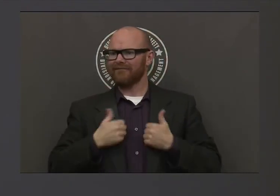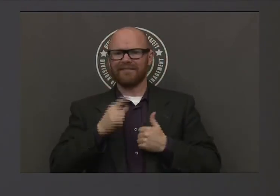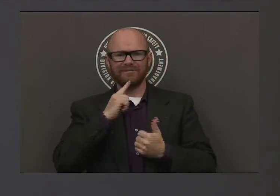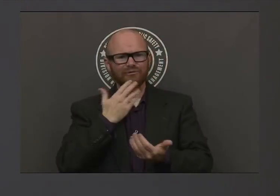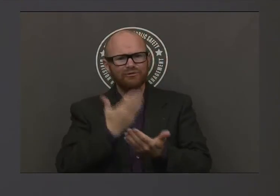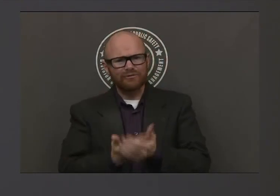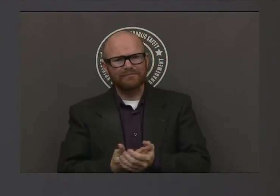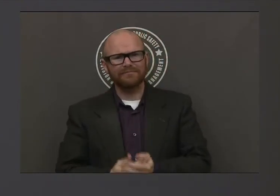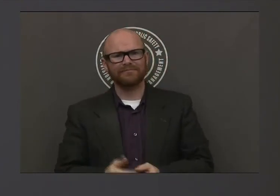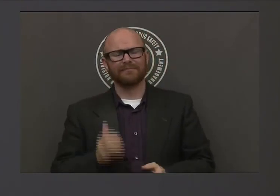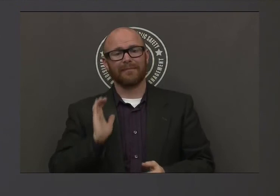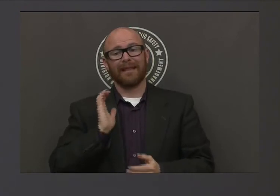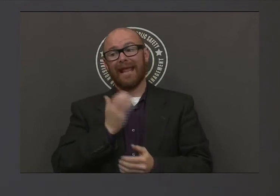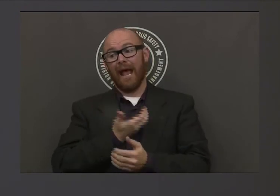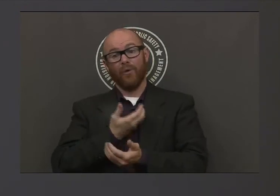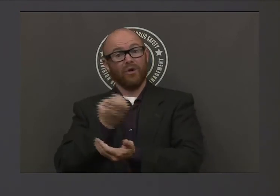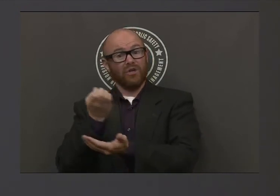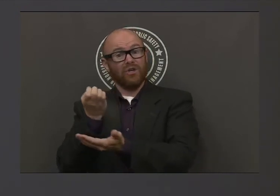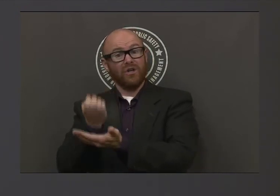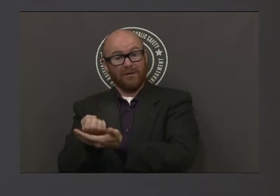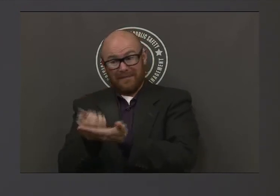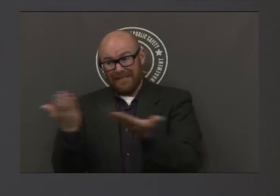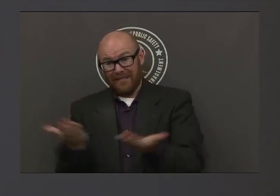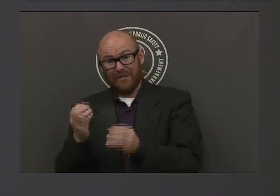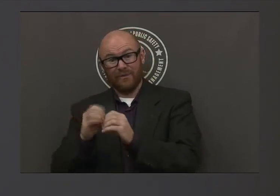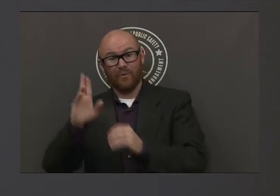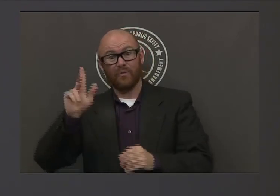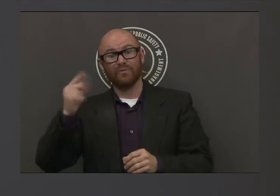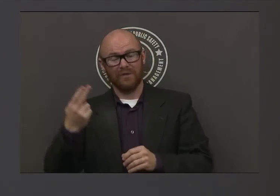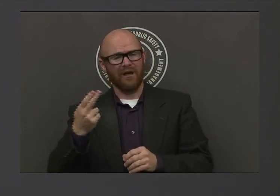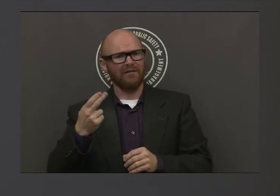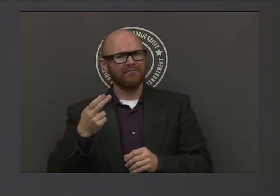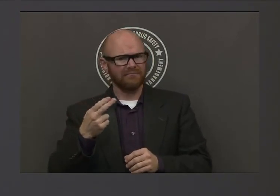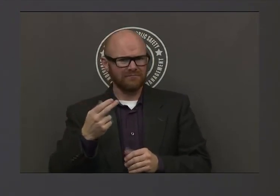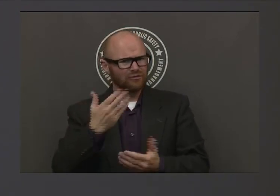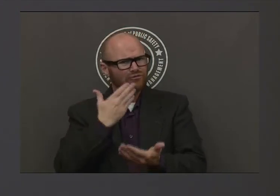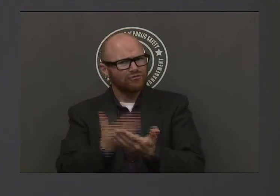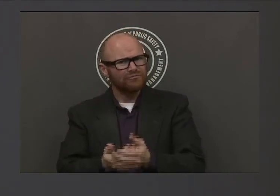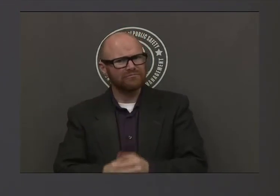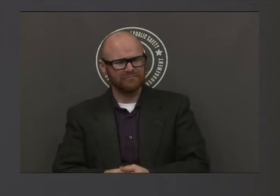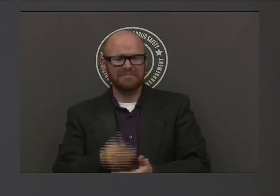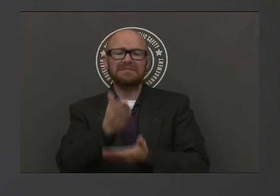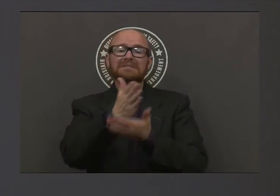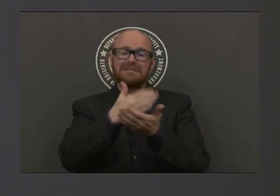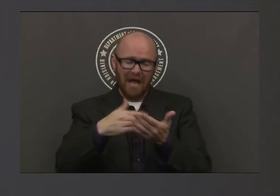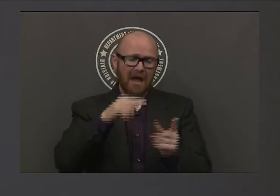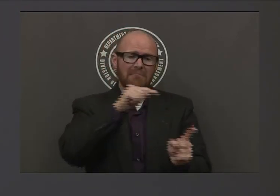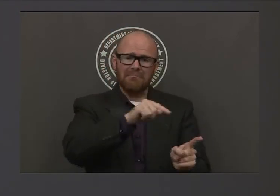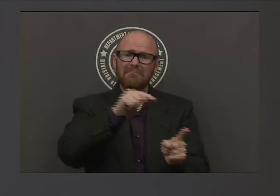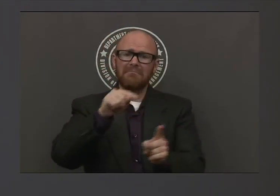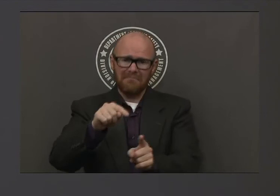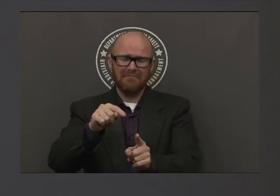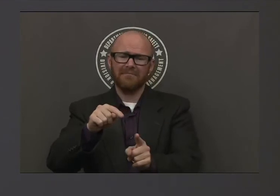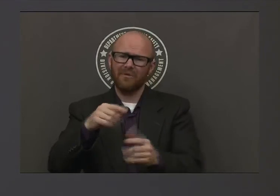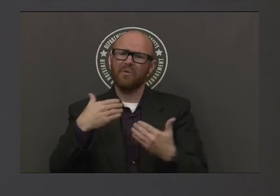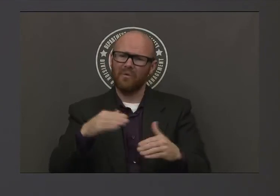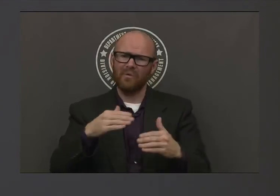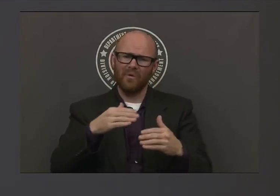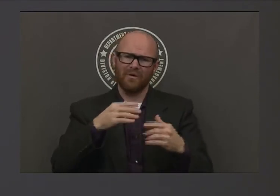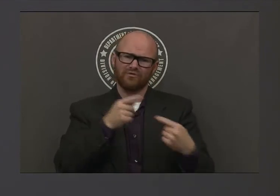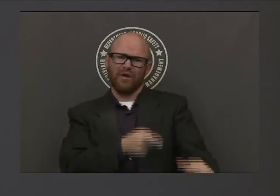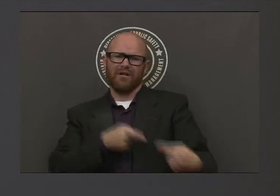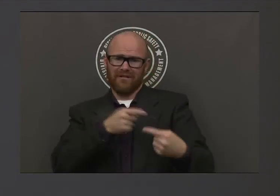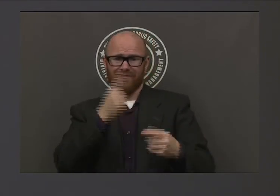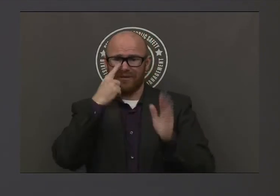well. We have sectors of our economy which are hurting, taking the brunt. Our hospitality industry, which we're going to be meeting with here shortly to see if we